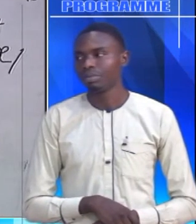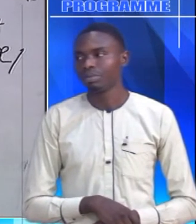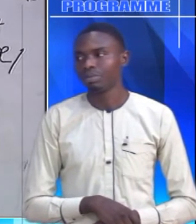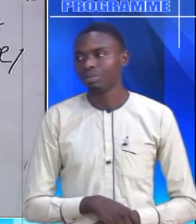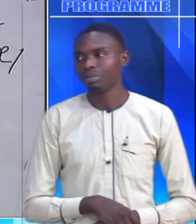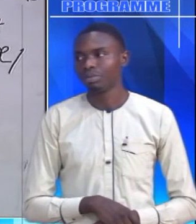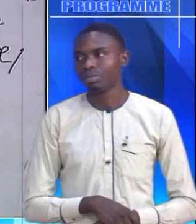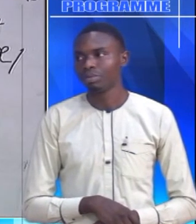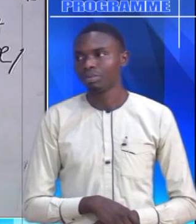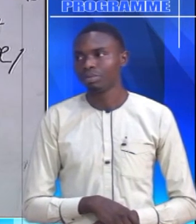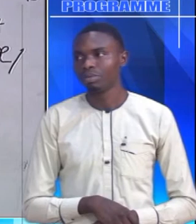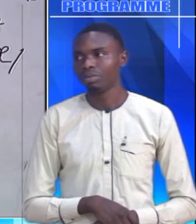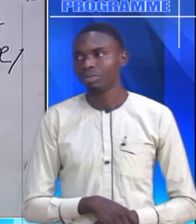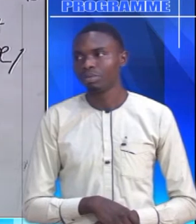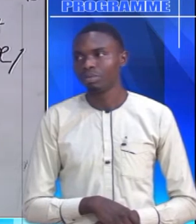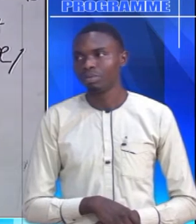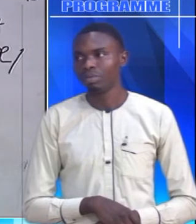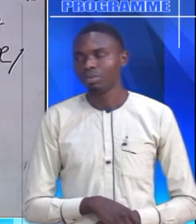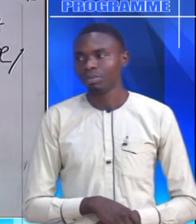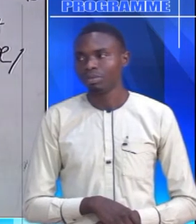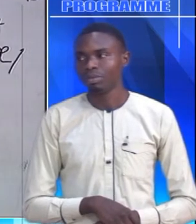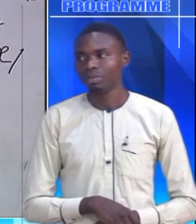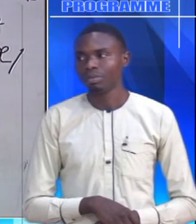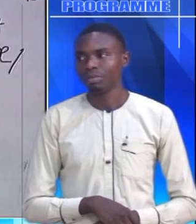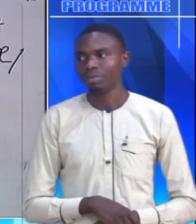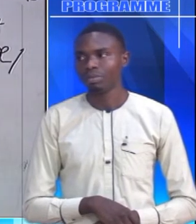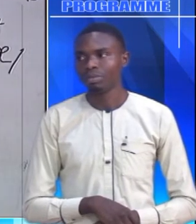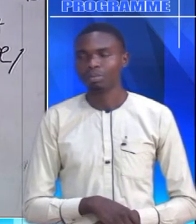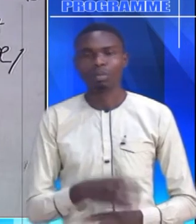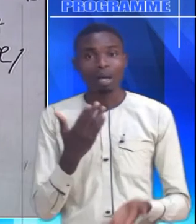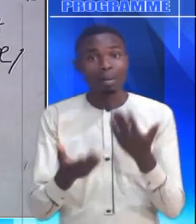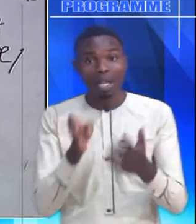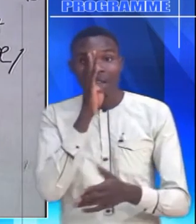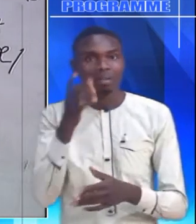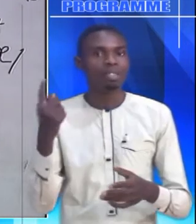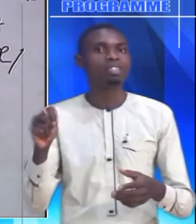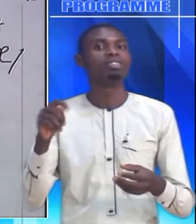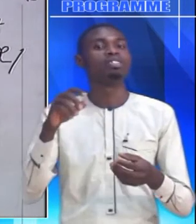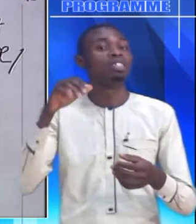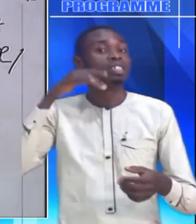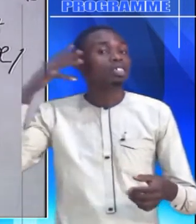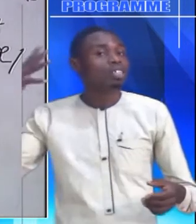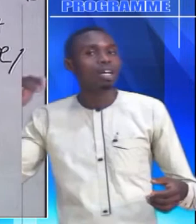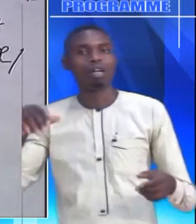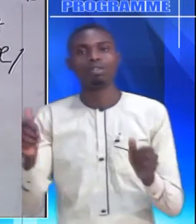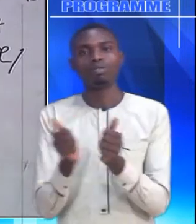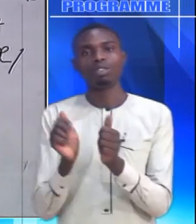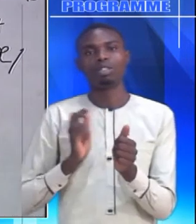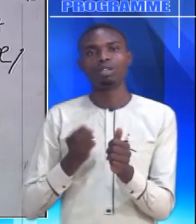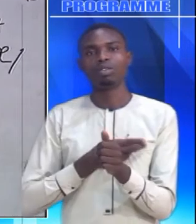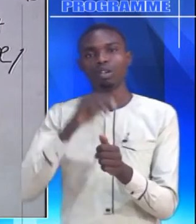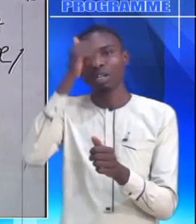But at least our past knowledge of our language will help us to pronounce this